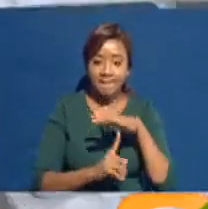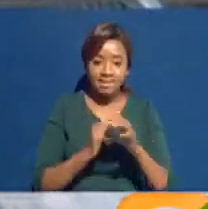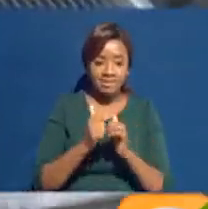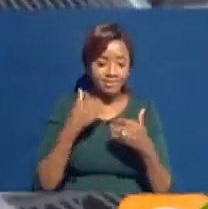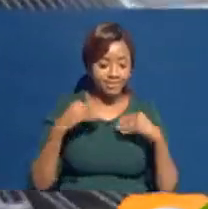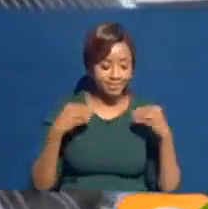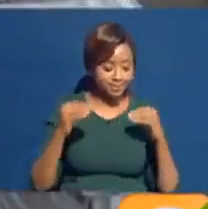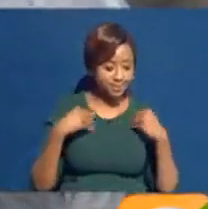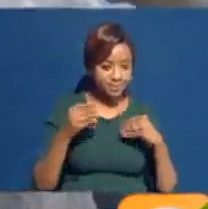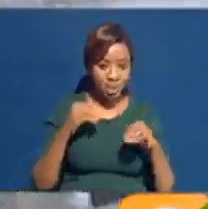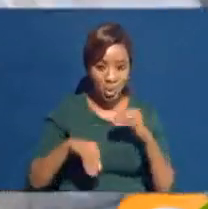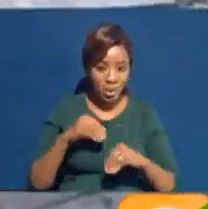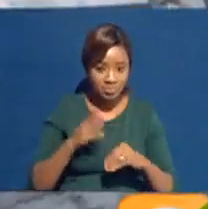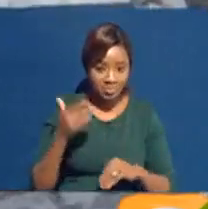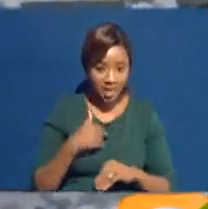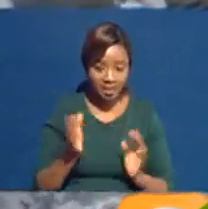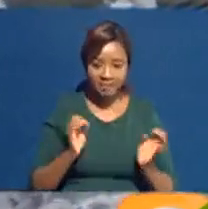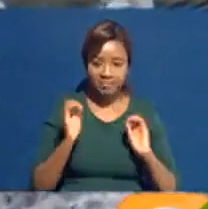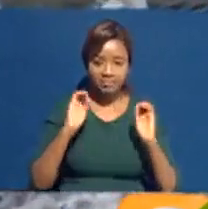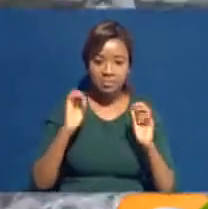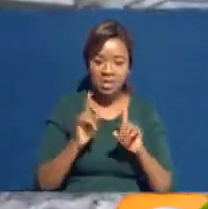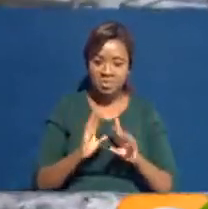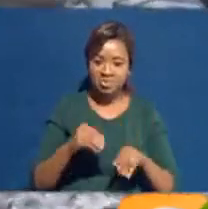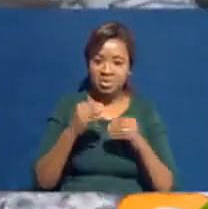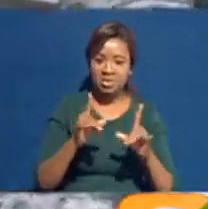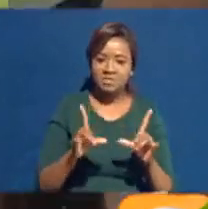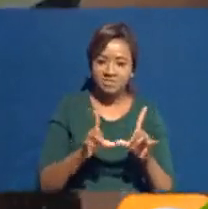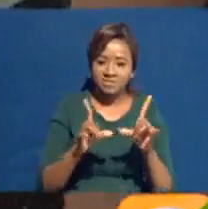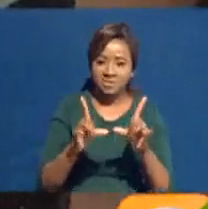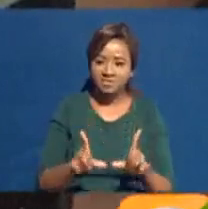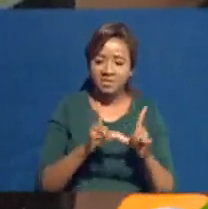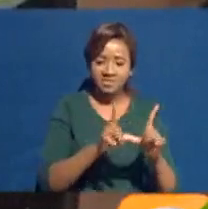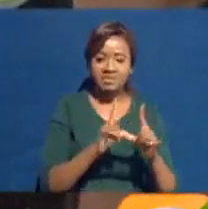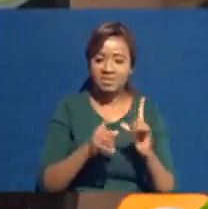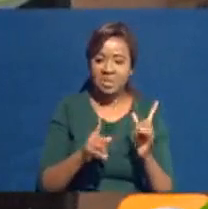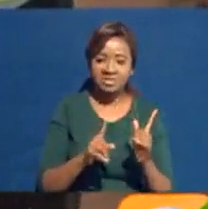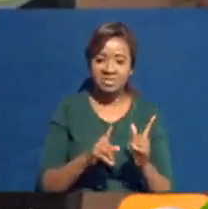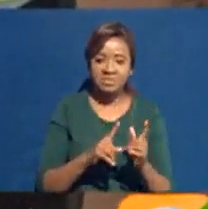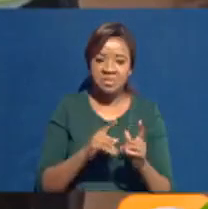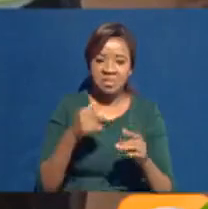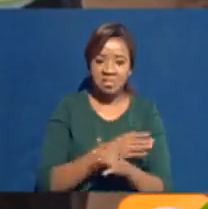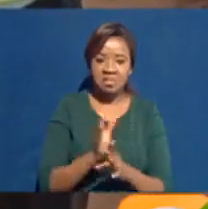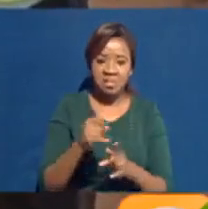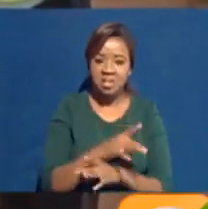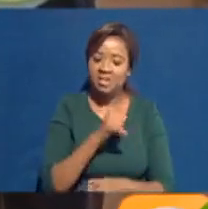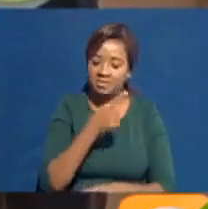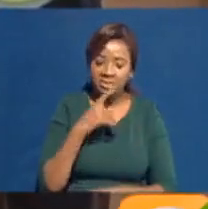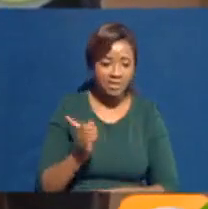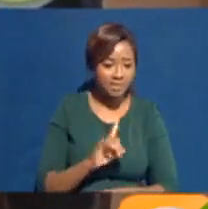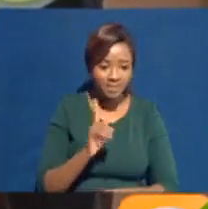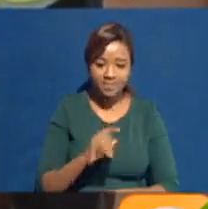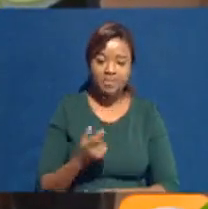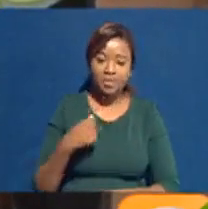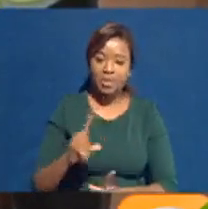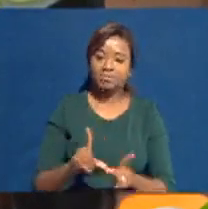of corruption in the issuance of construction certificates, stressing that the process is detailed and procedural. The official's appearance before the